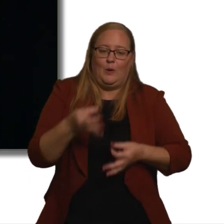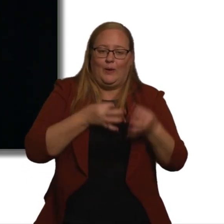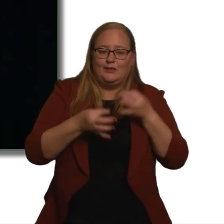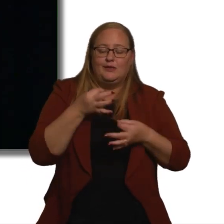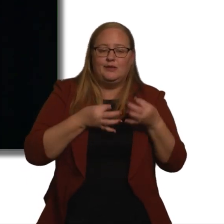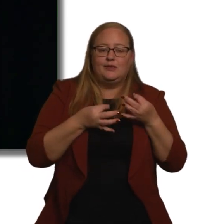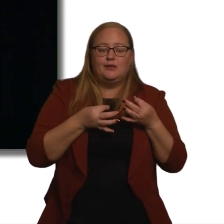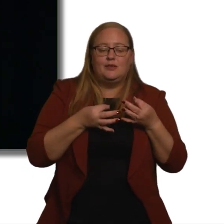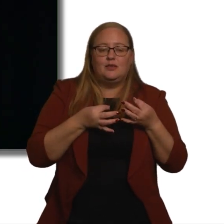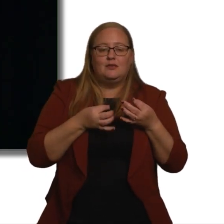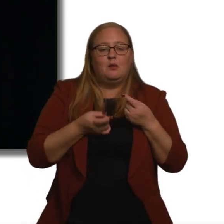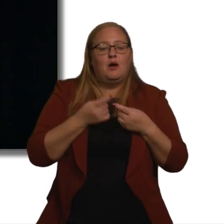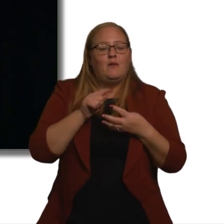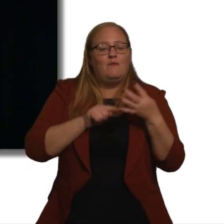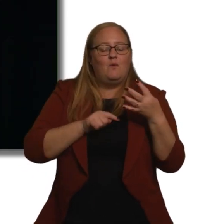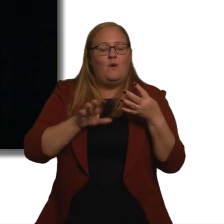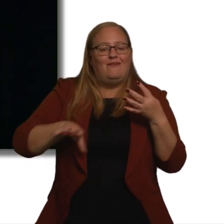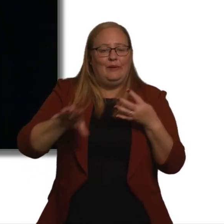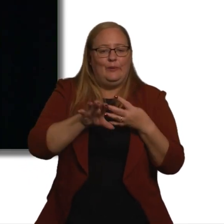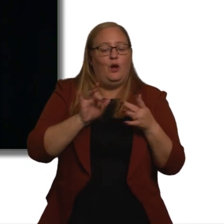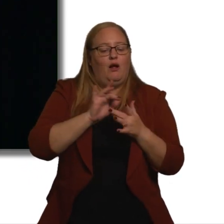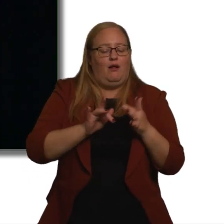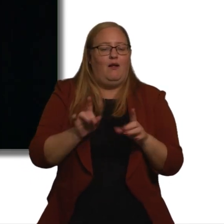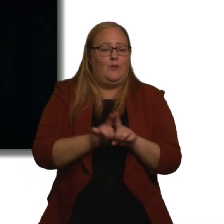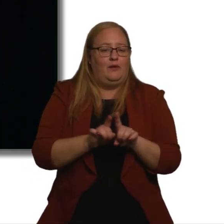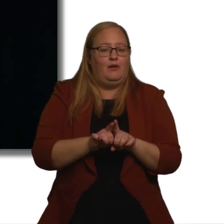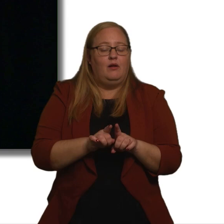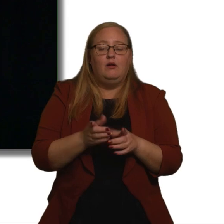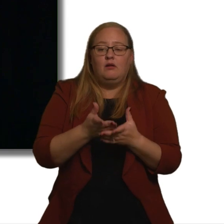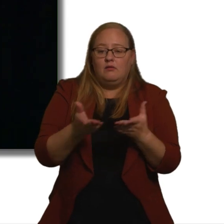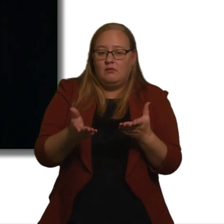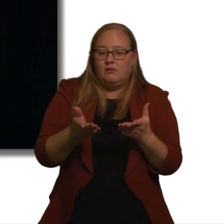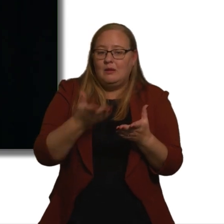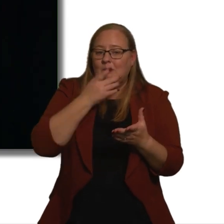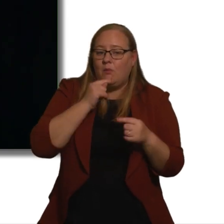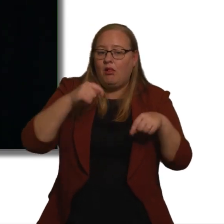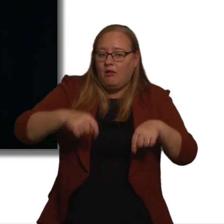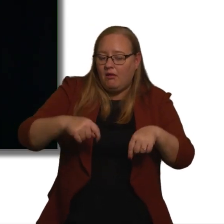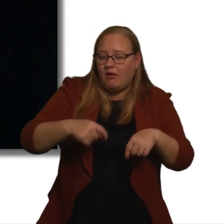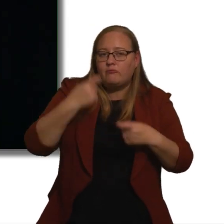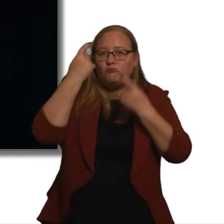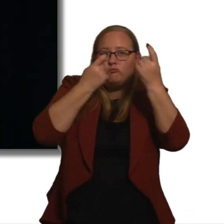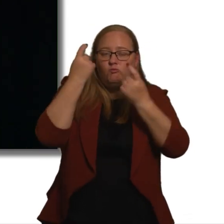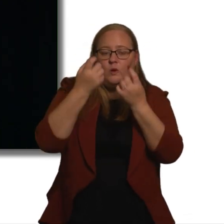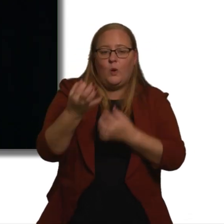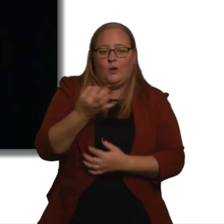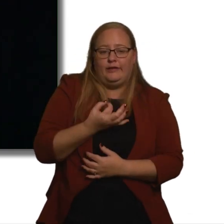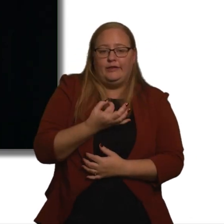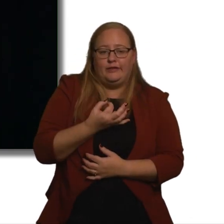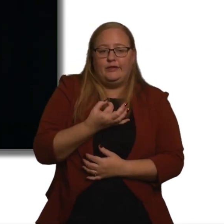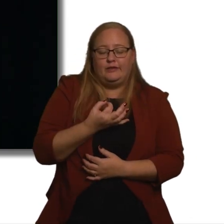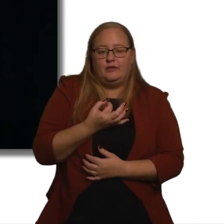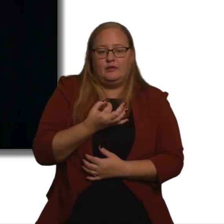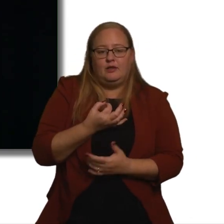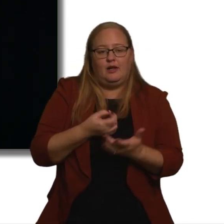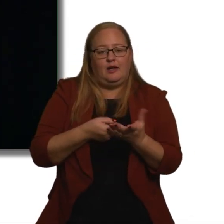other venues and online, but I just give those in the room the opportunity to think of a question. Tammy and